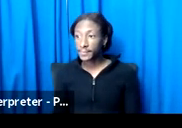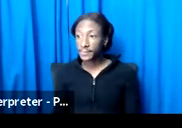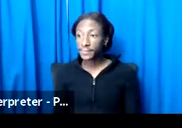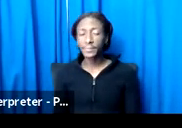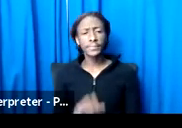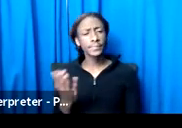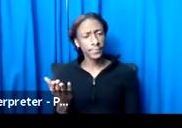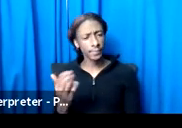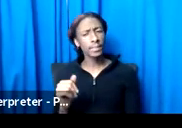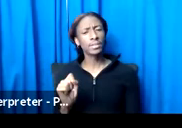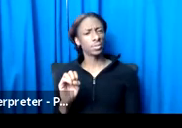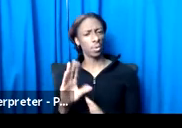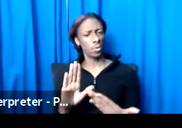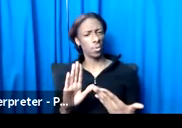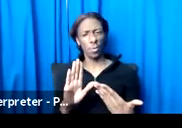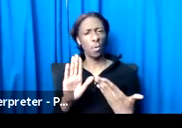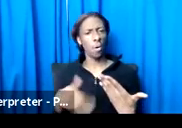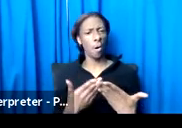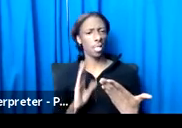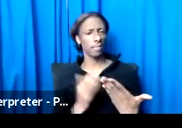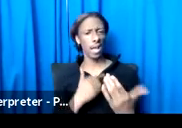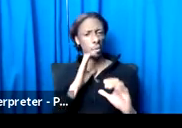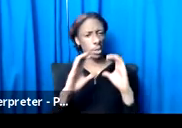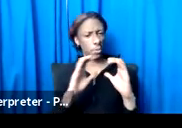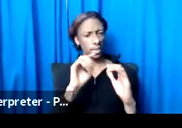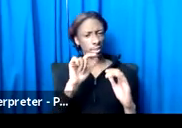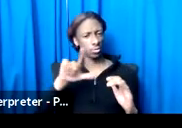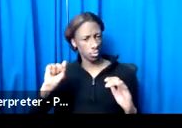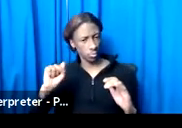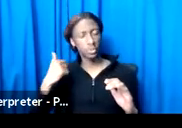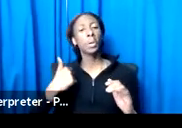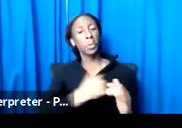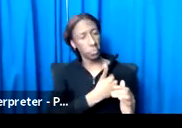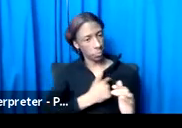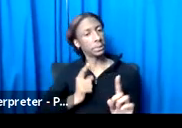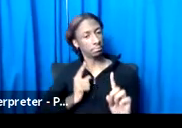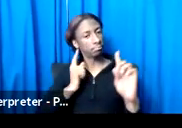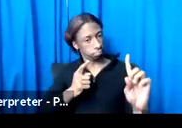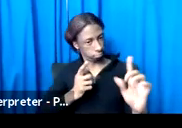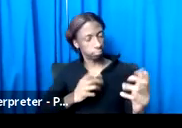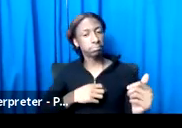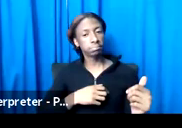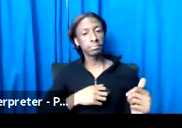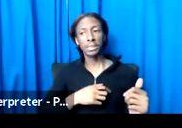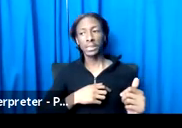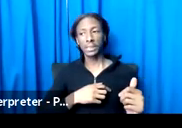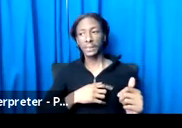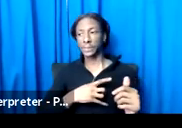So within all of our communication tools, we intend to imbue lots of messages, our